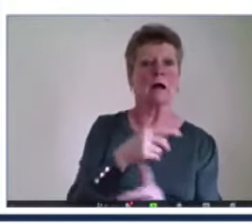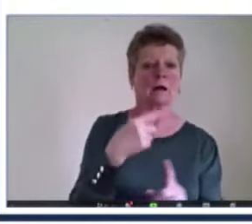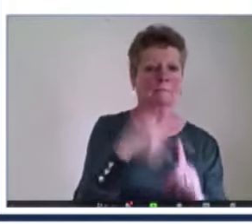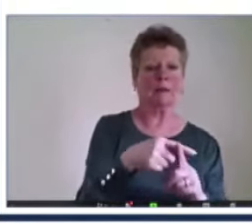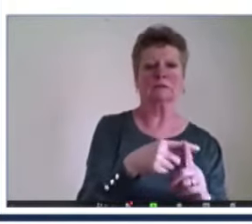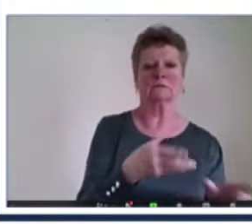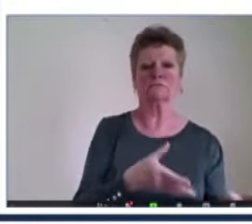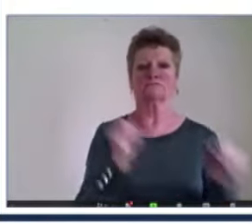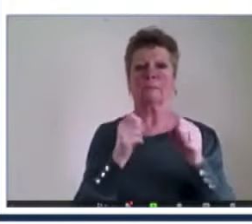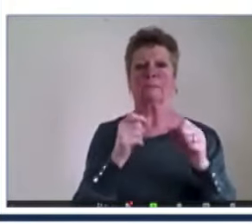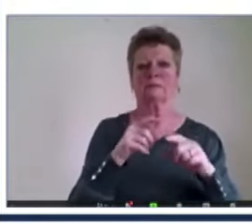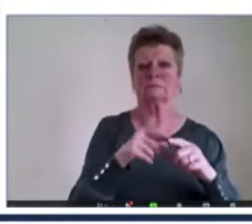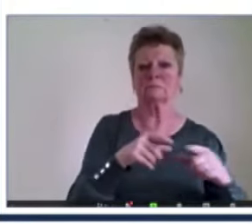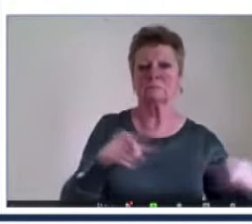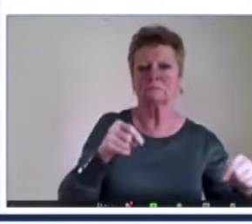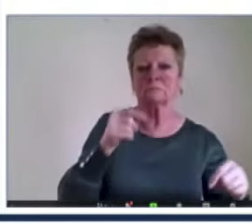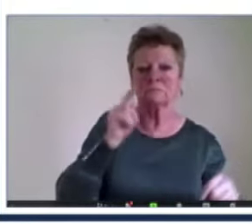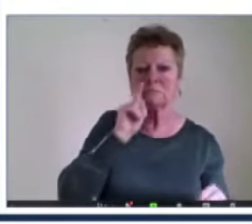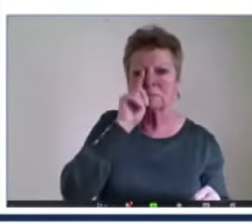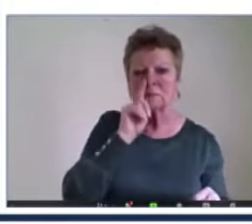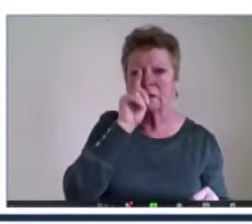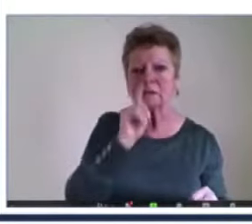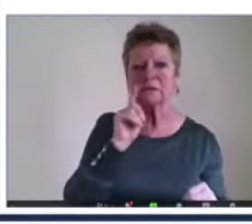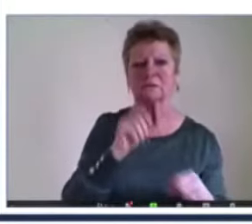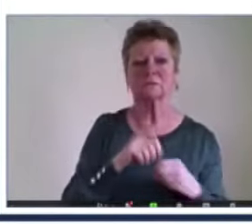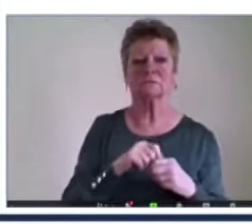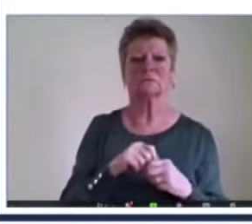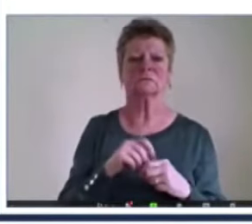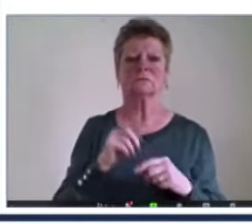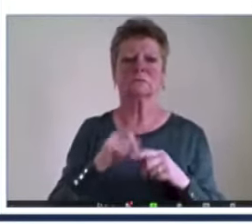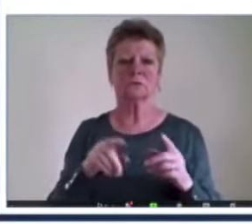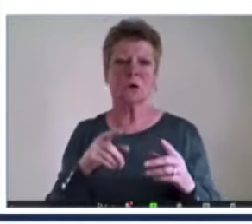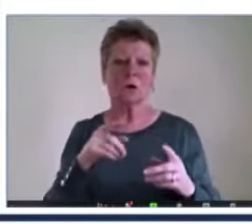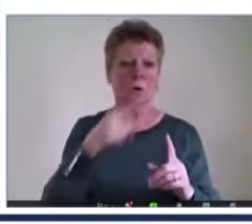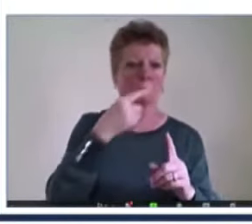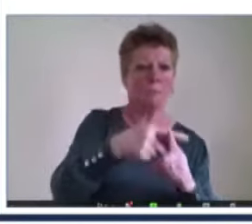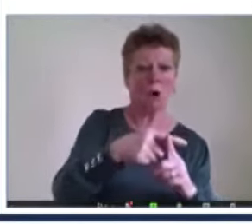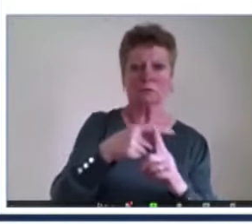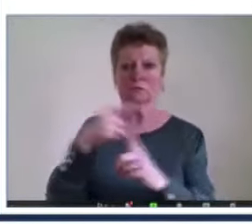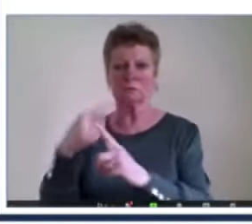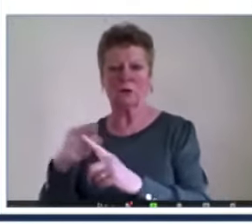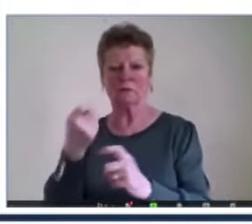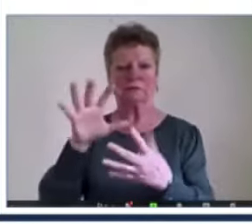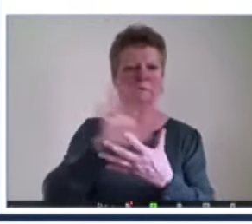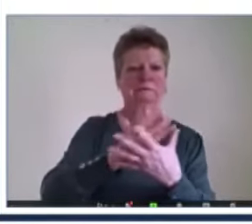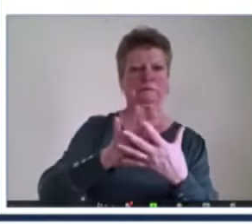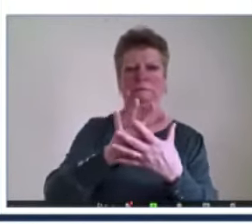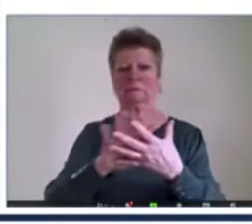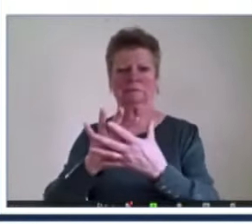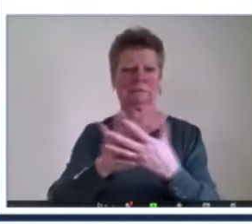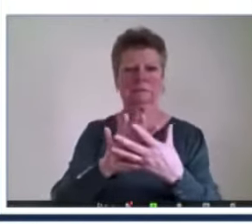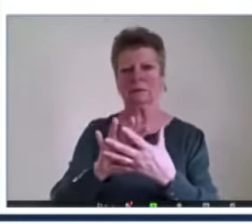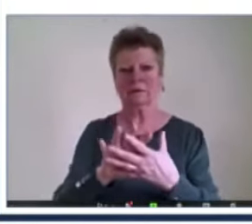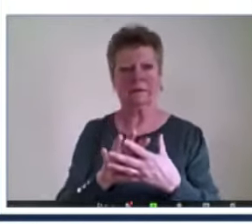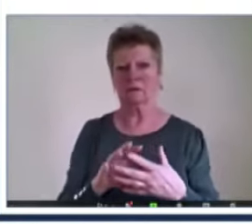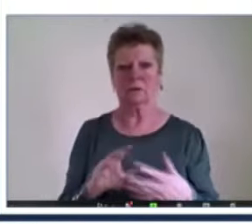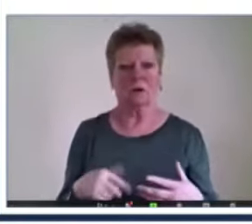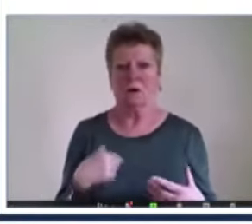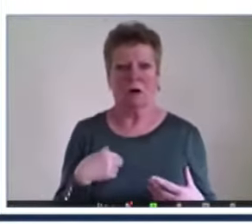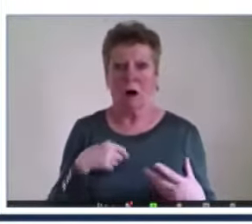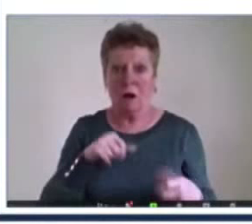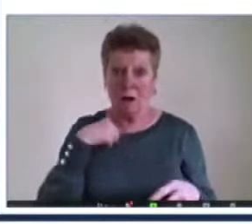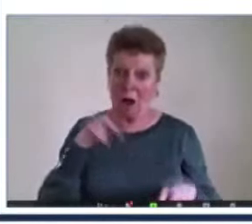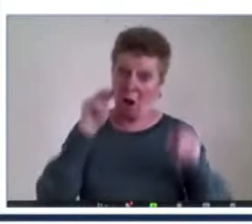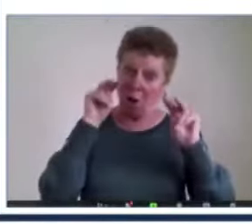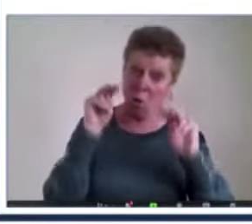test. So that right away, the likelihood of your percent positivity is greatly skewed because of that. So I really don't watch the